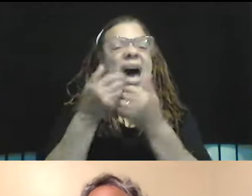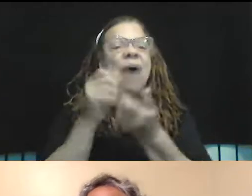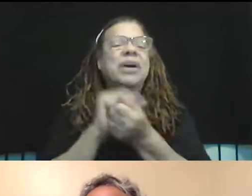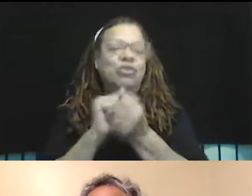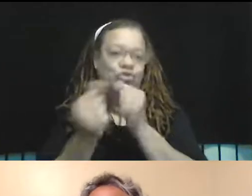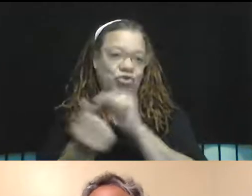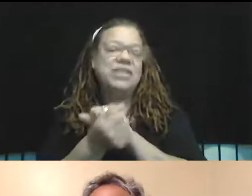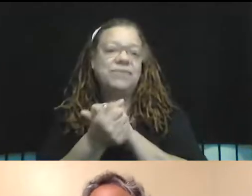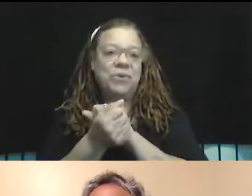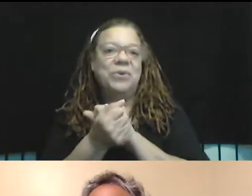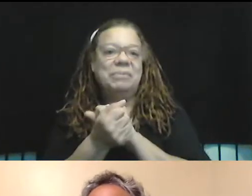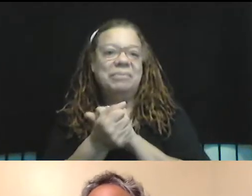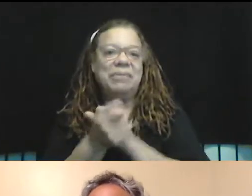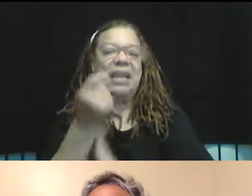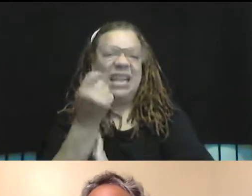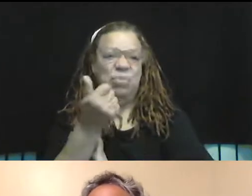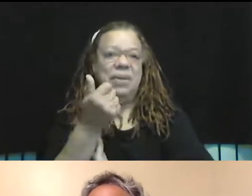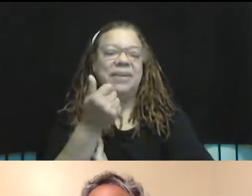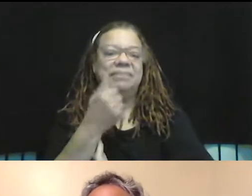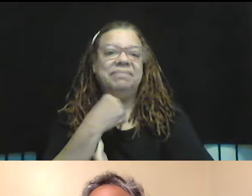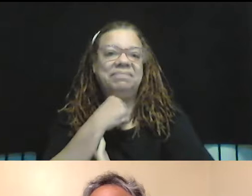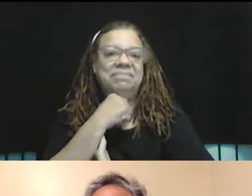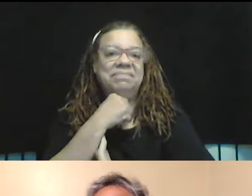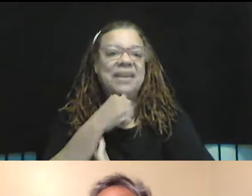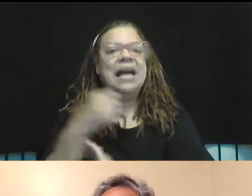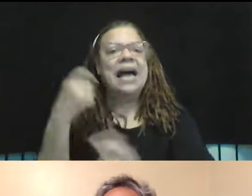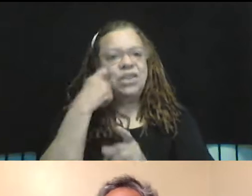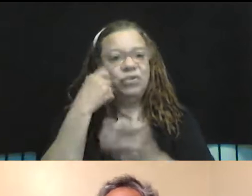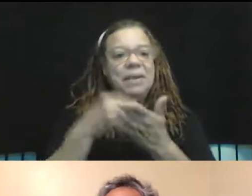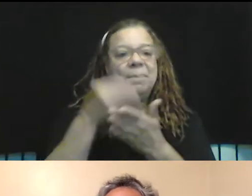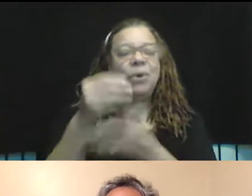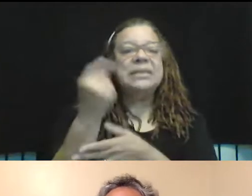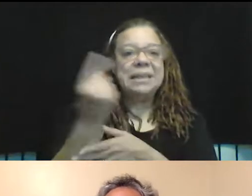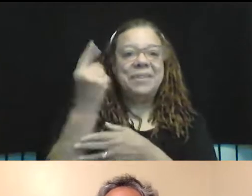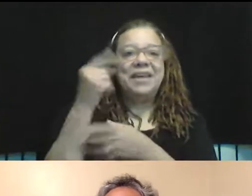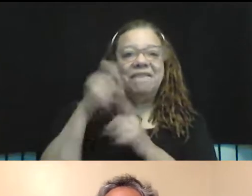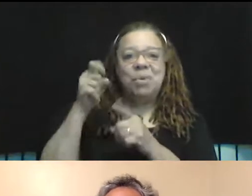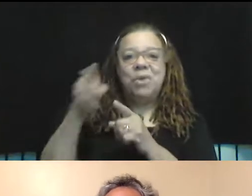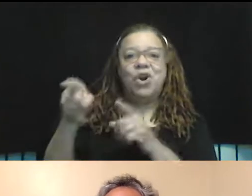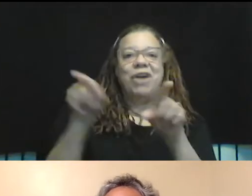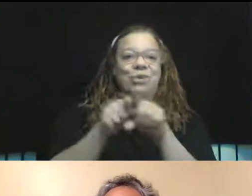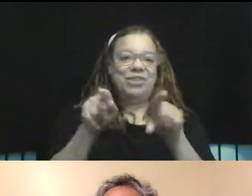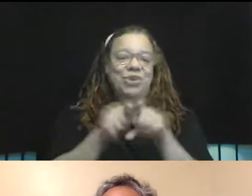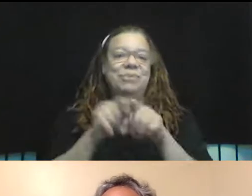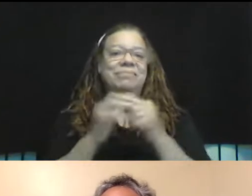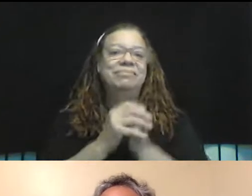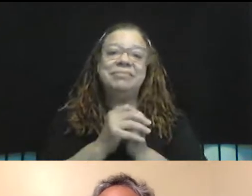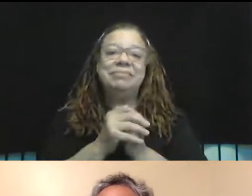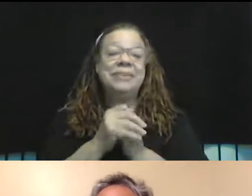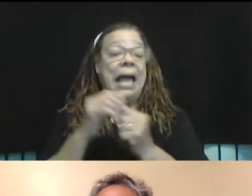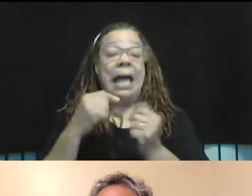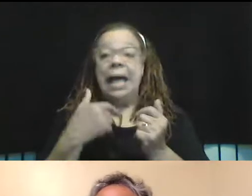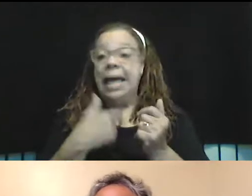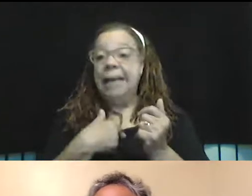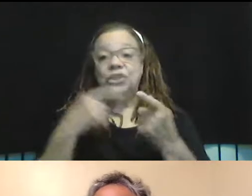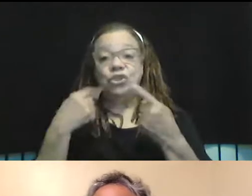bit too. Cool. I just bought something of hers too, but yeah, I'm just trying to